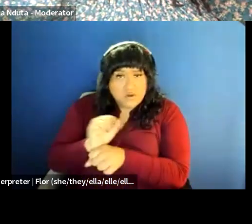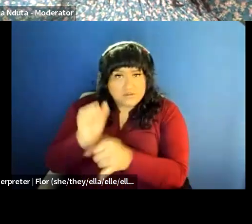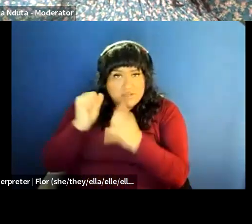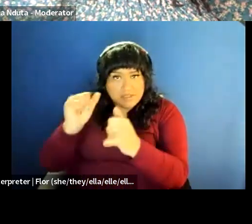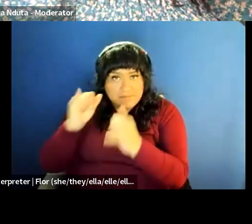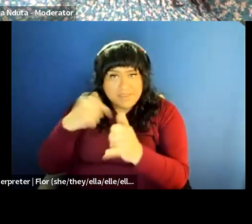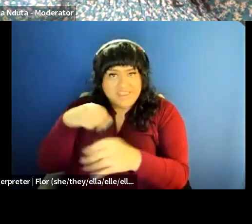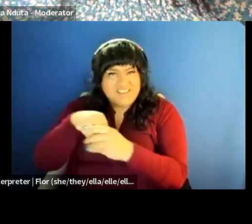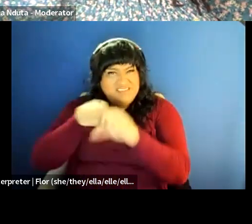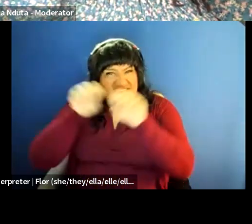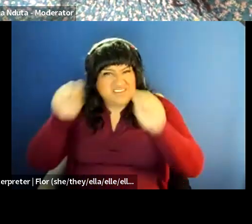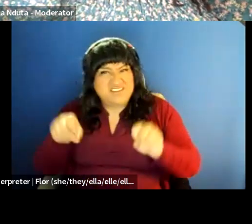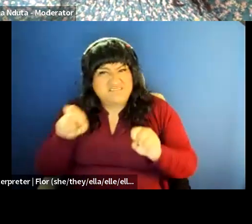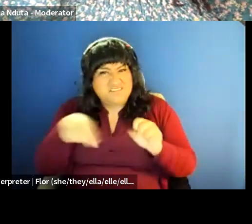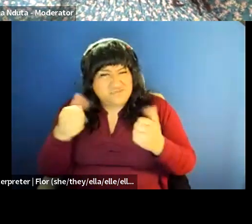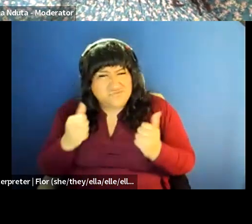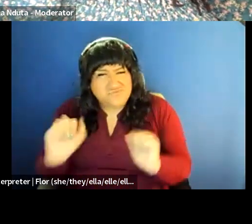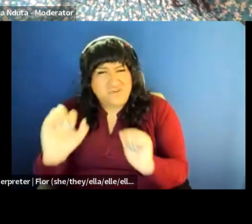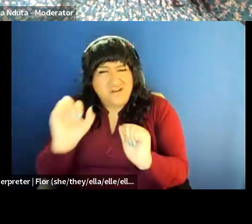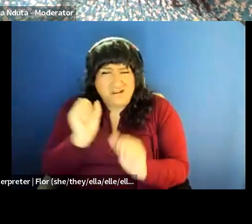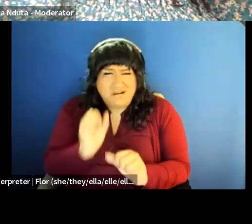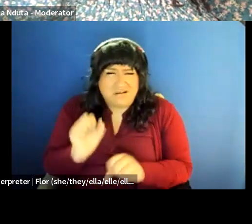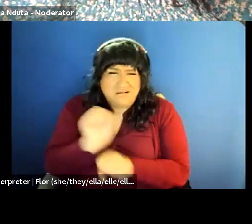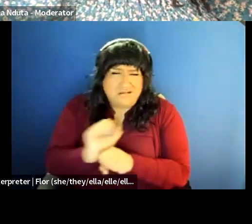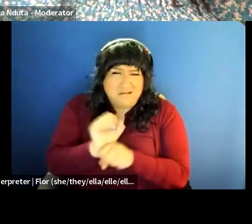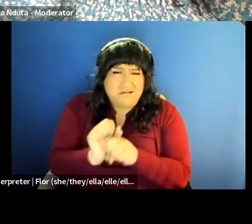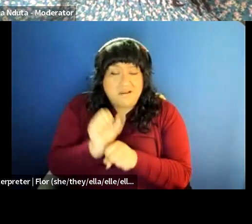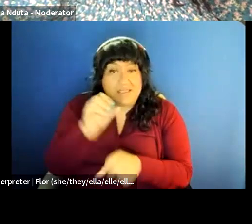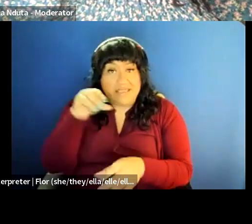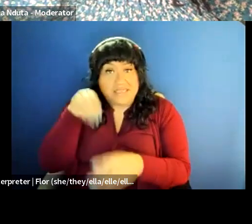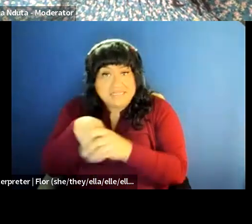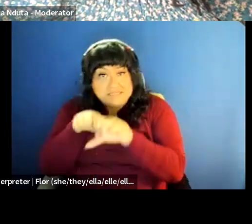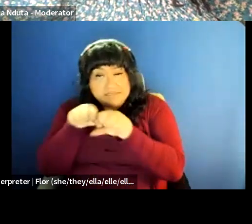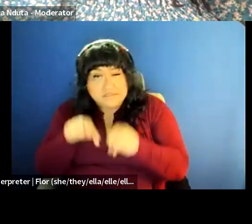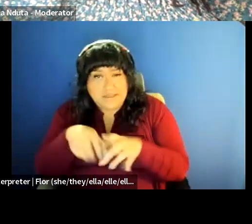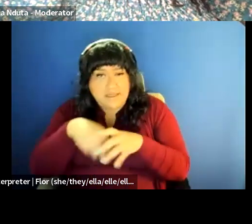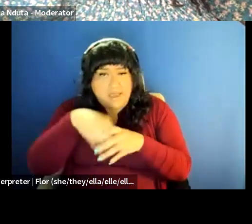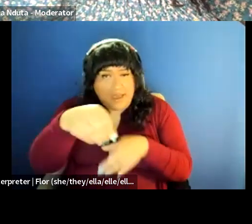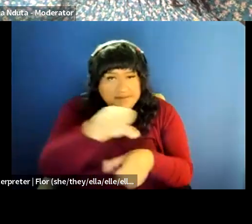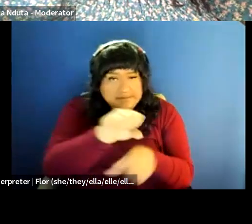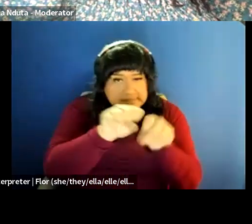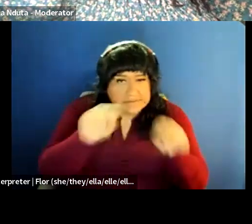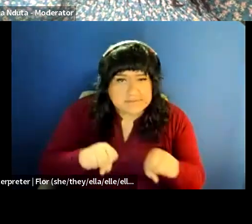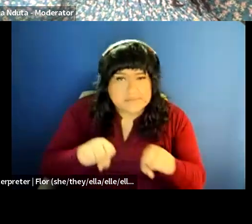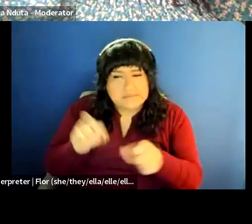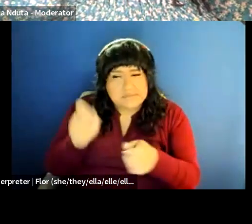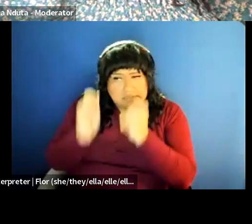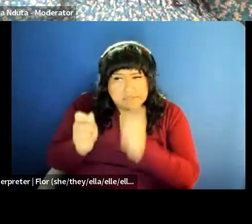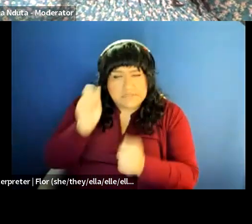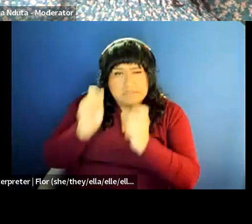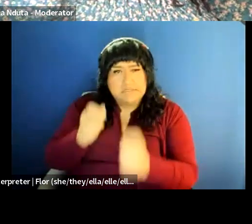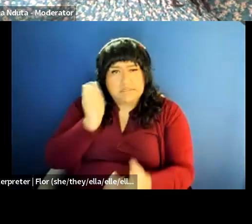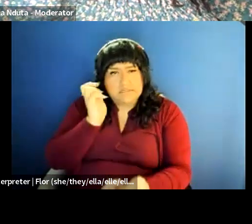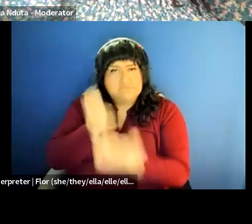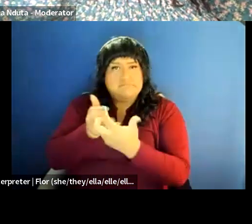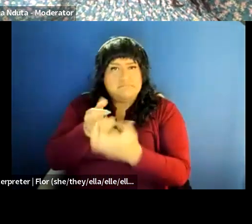and trying as hard as they could in the system, outside of the system, to make mental health services make sense, to make